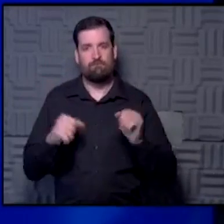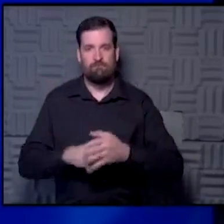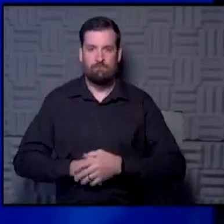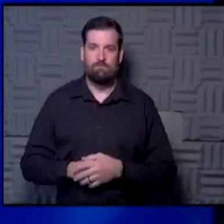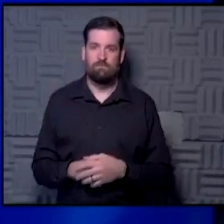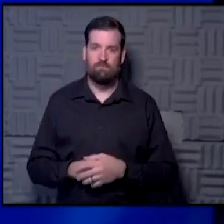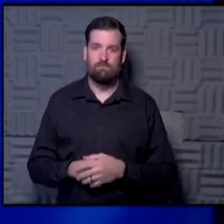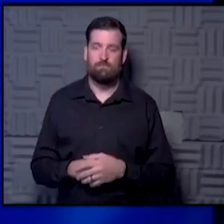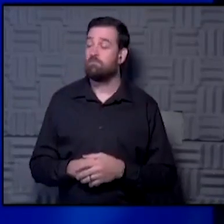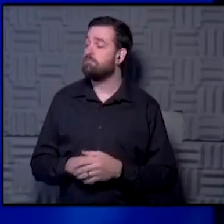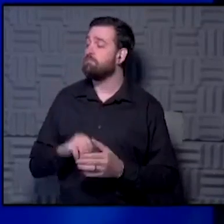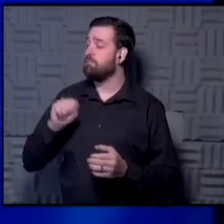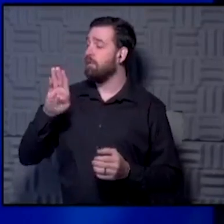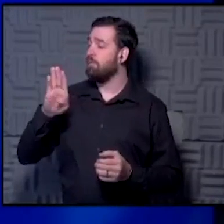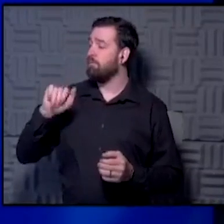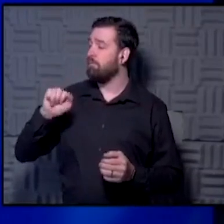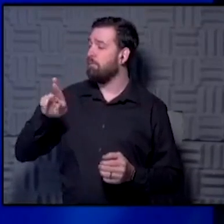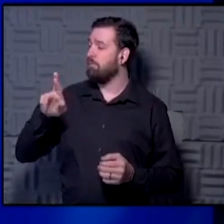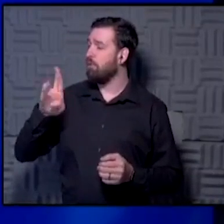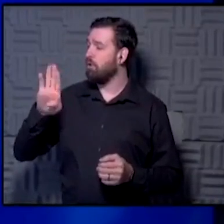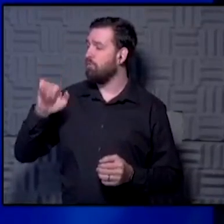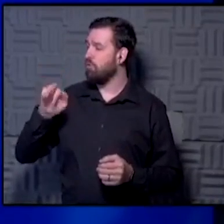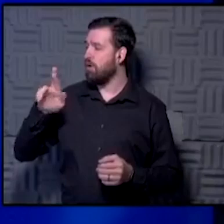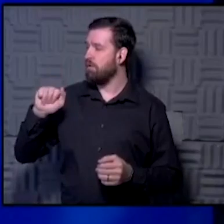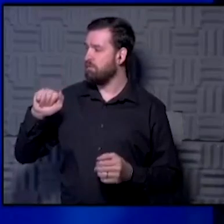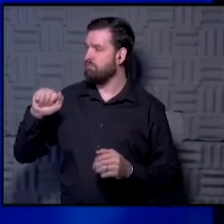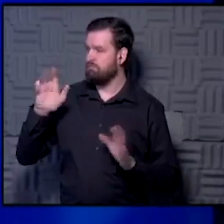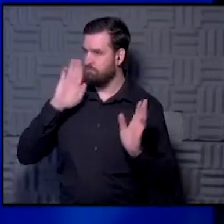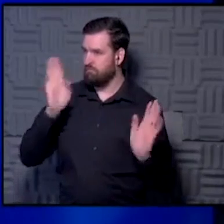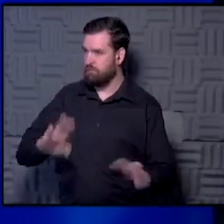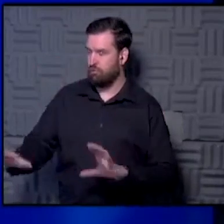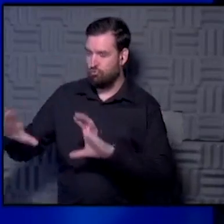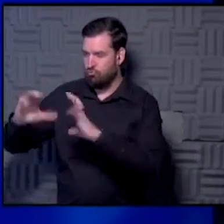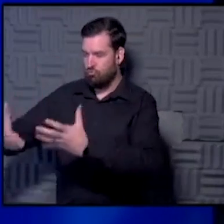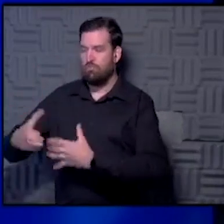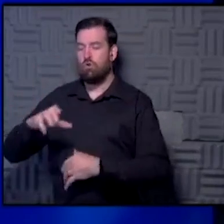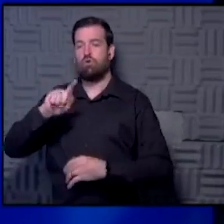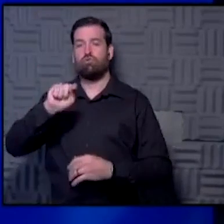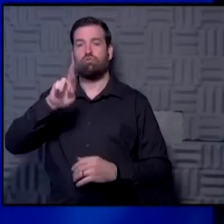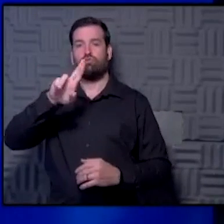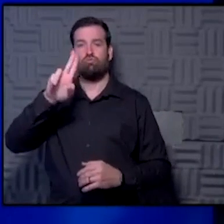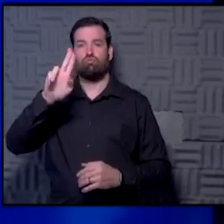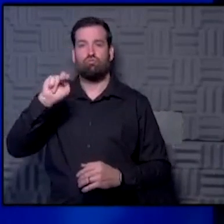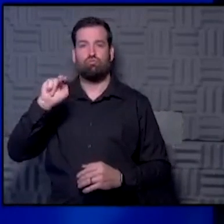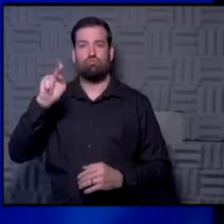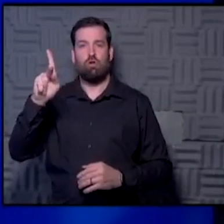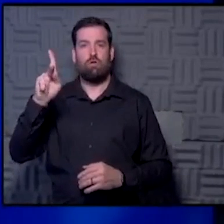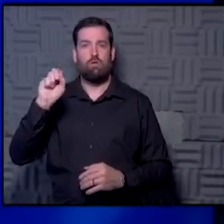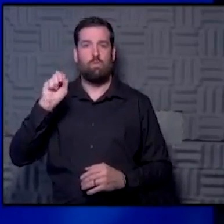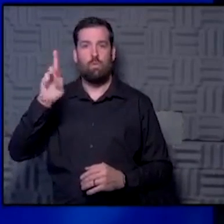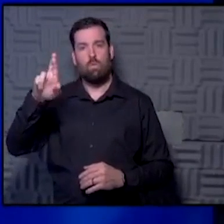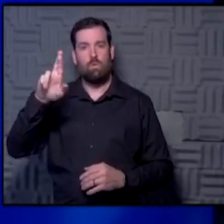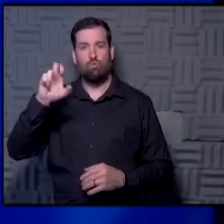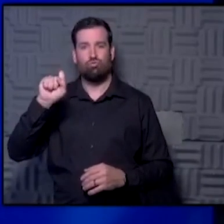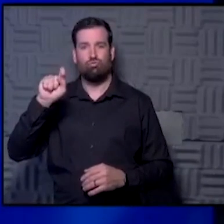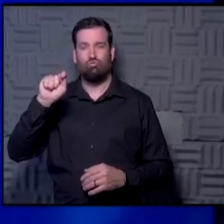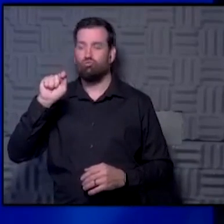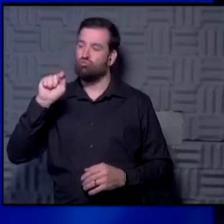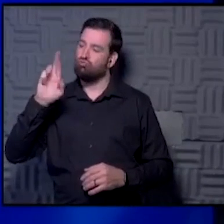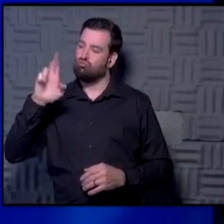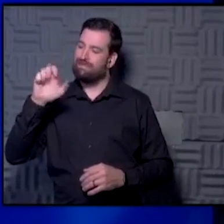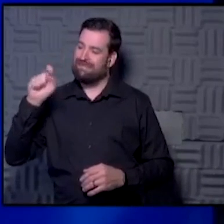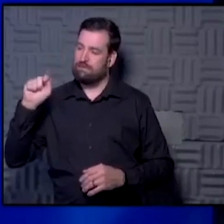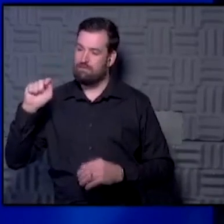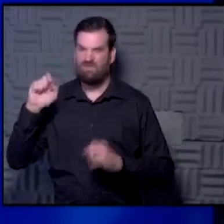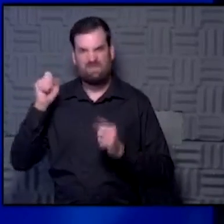control. Barbara says, I know a group that is planning a trunk and treat that normally hosts hundreds of people. Is